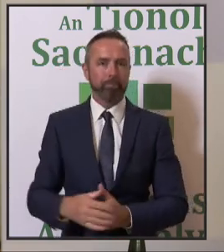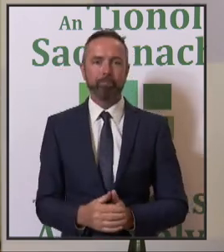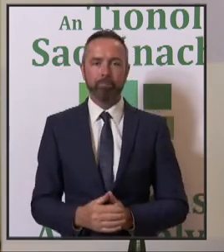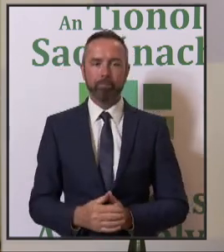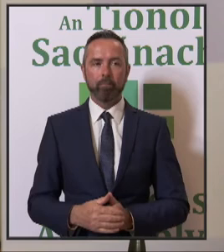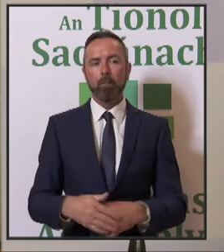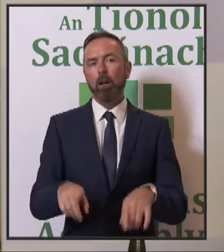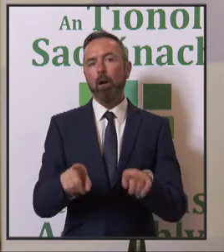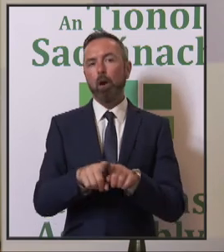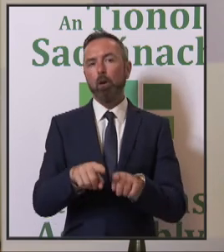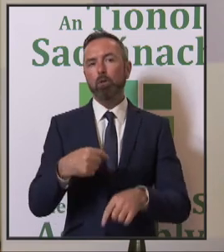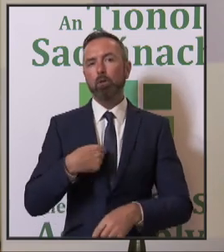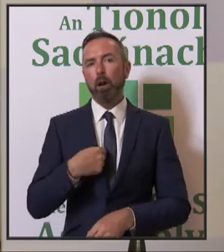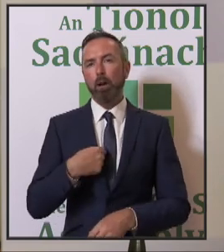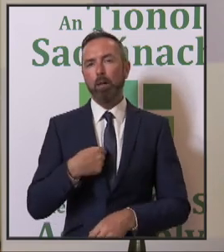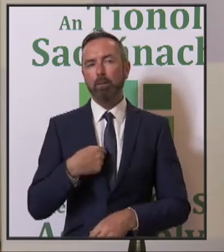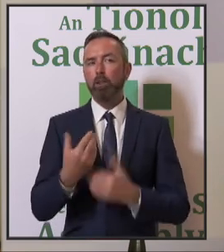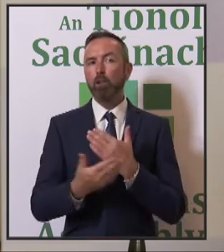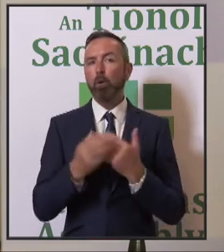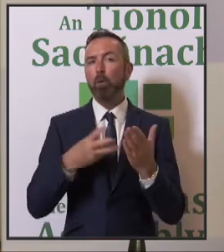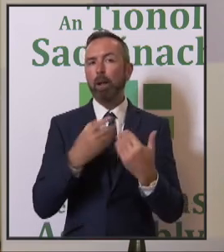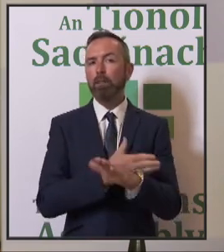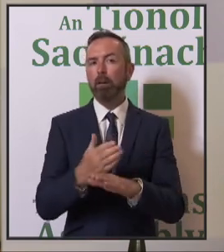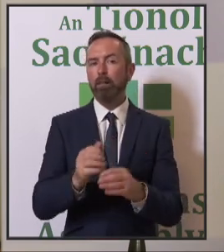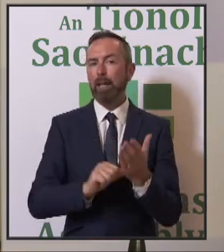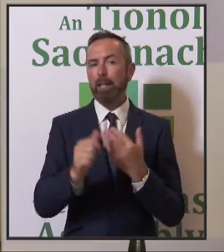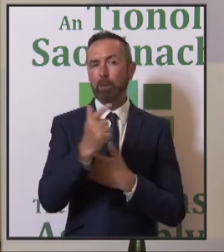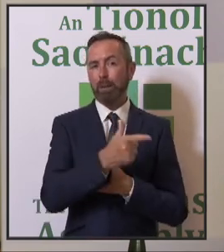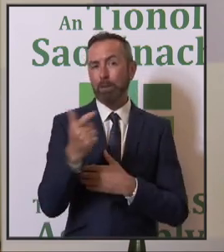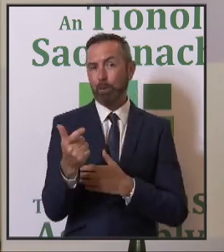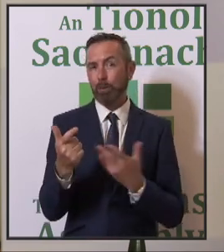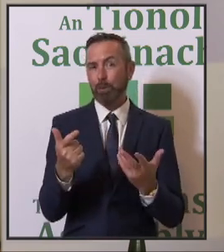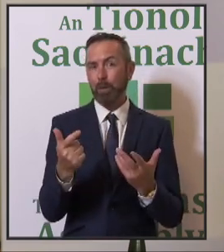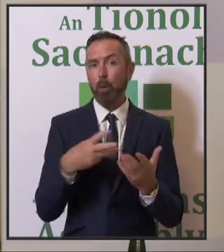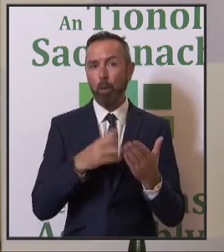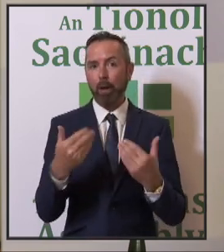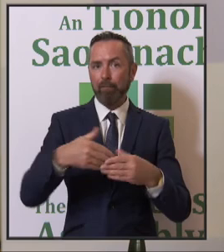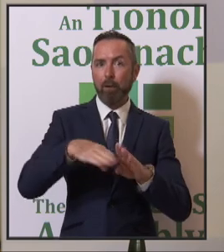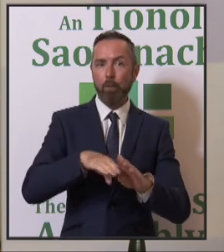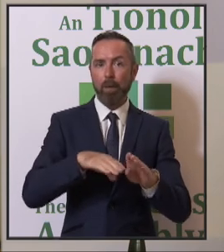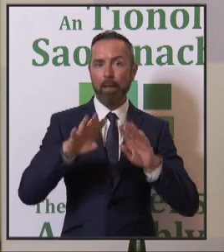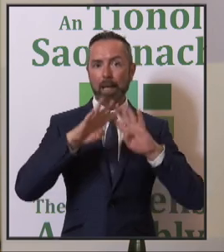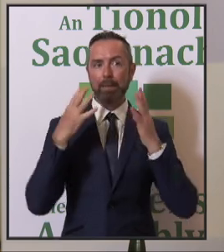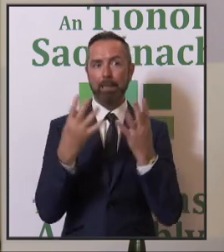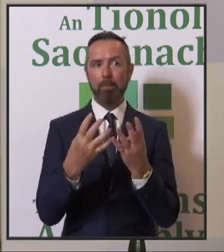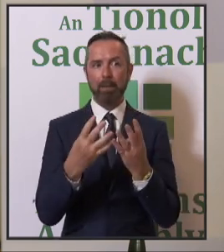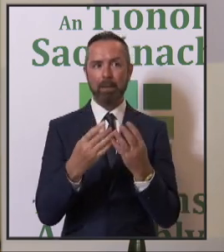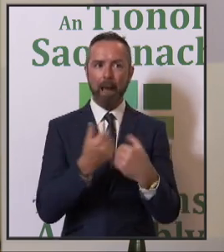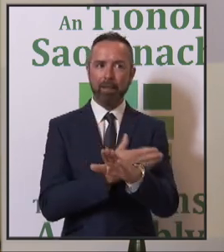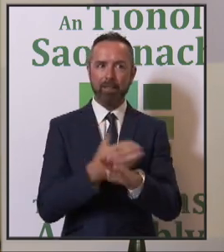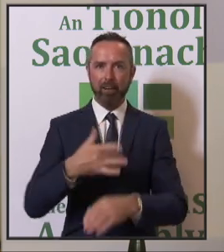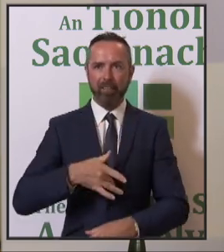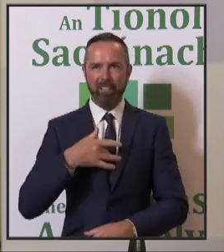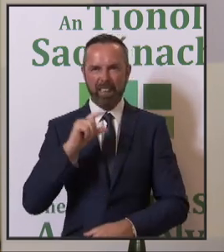suppose I was young when I did it. I was 22 when I did the assembly. And I think initially there was a feeling of maybe not